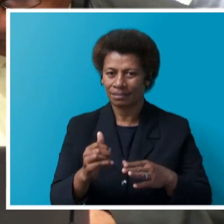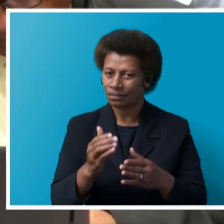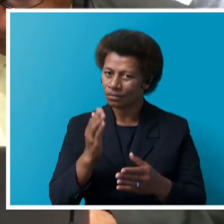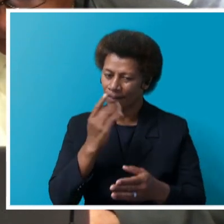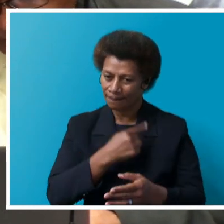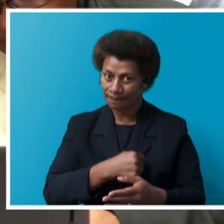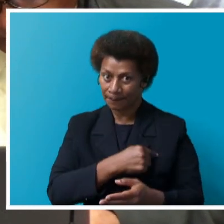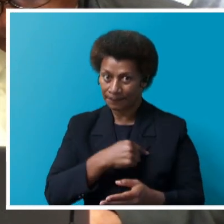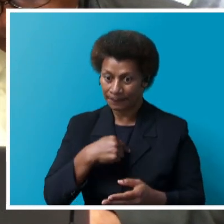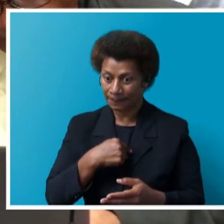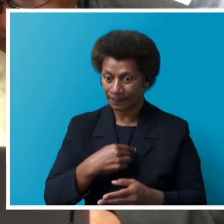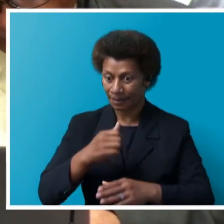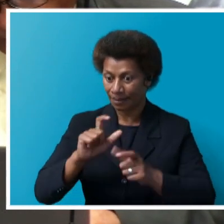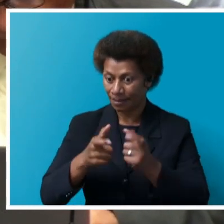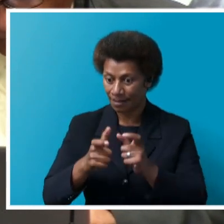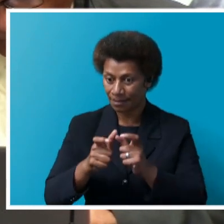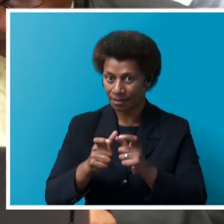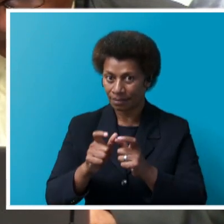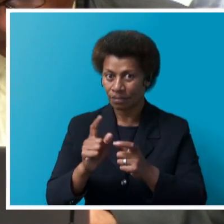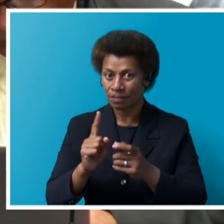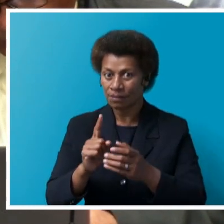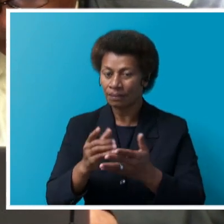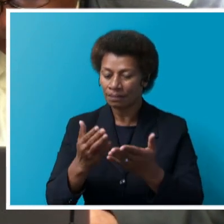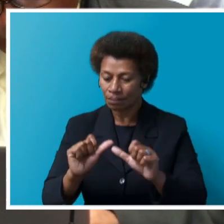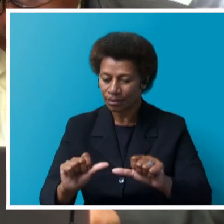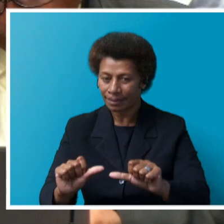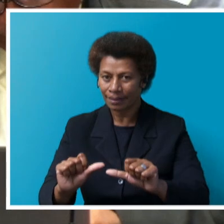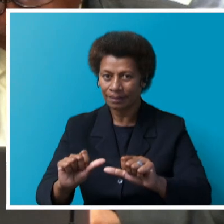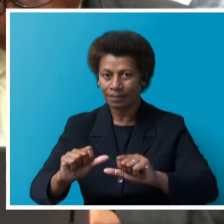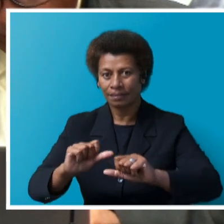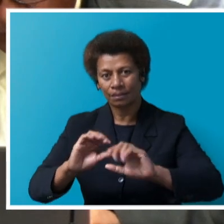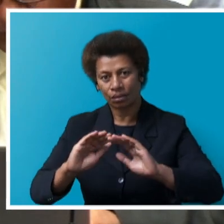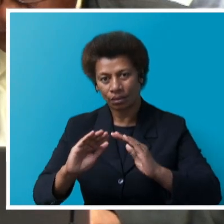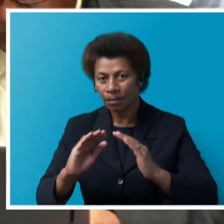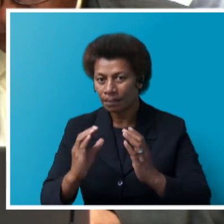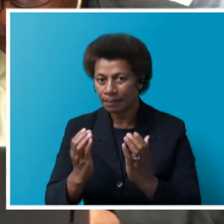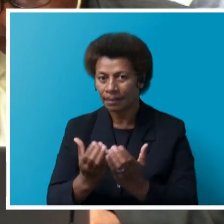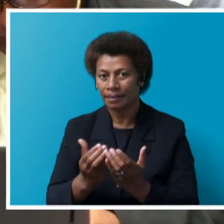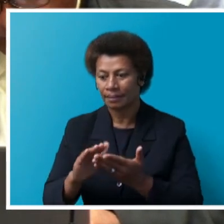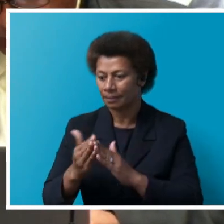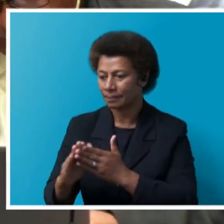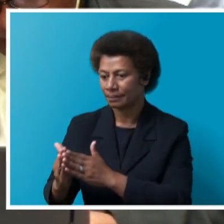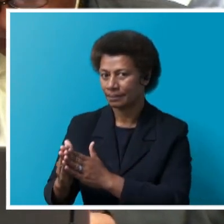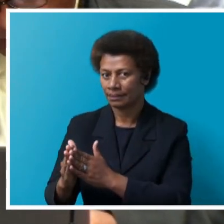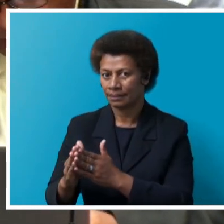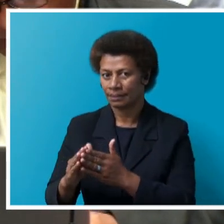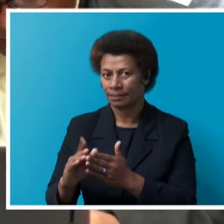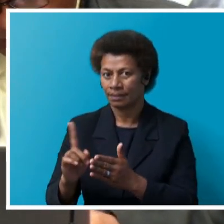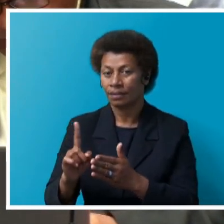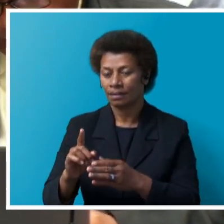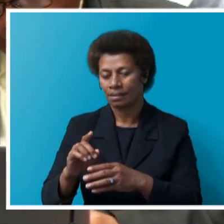climate resilience and ensuring the protection of our communities in the face of the worsening climate